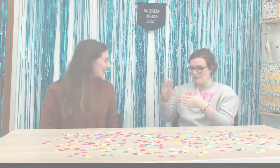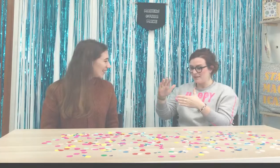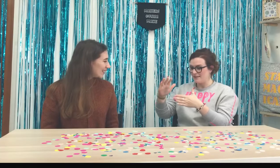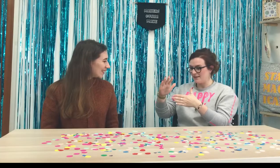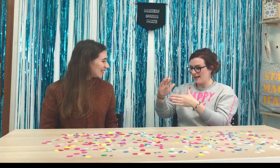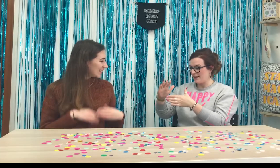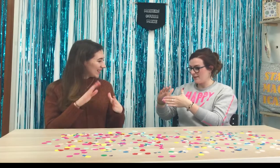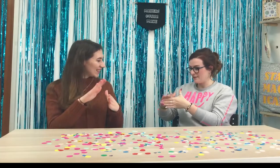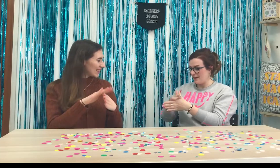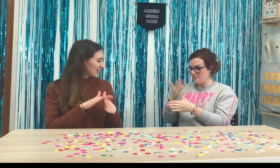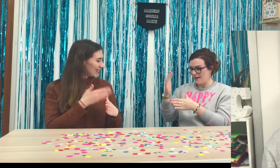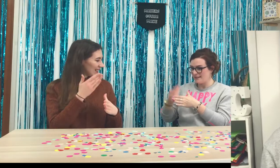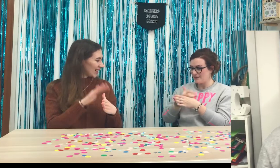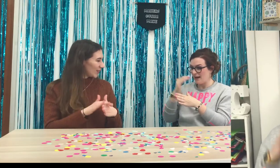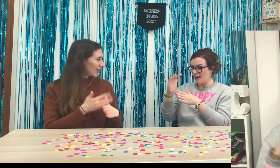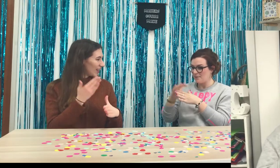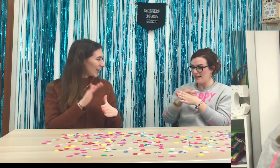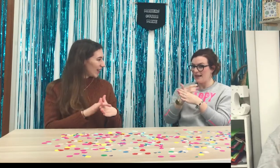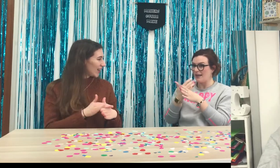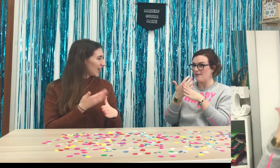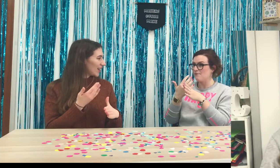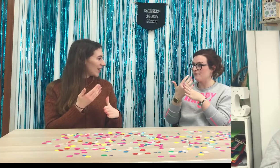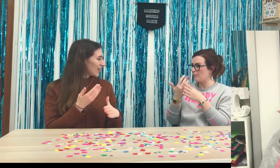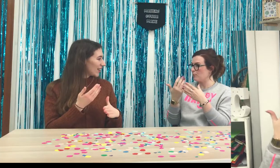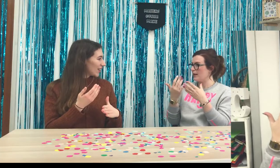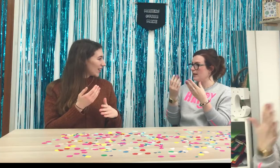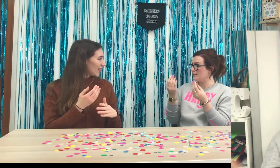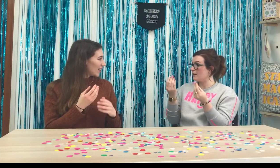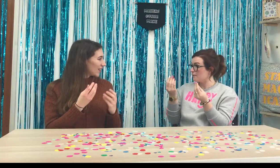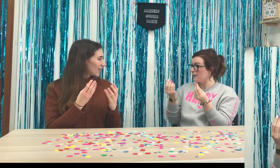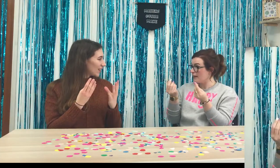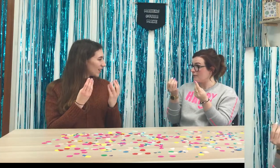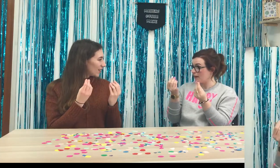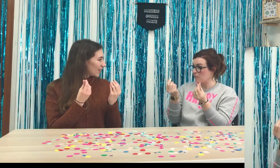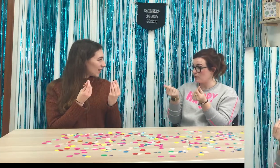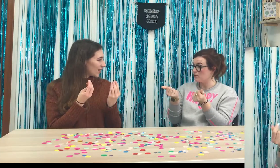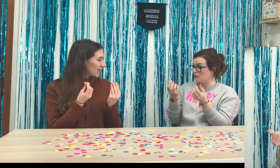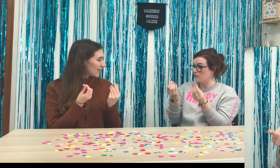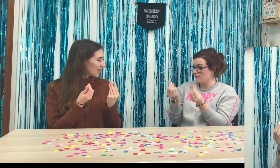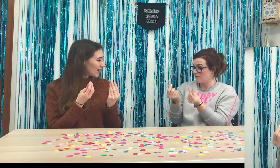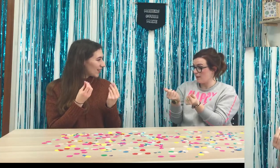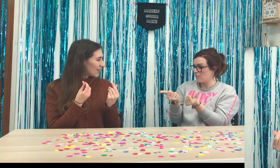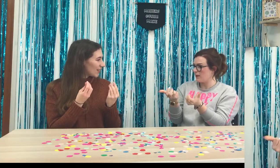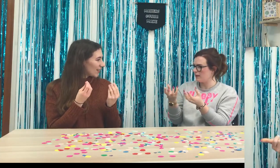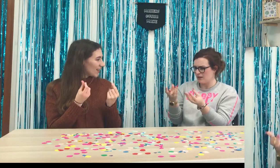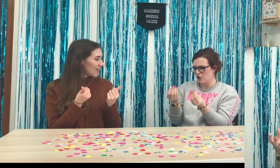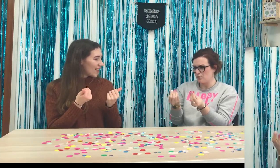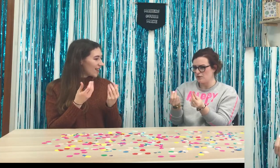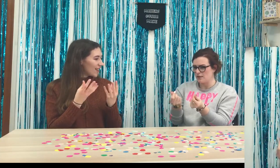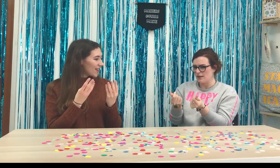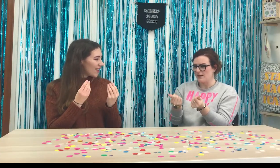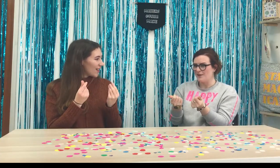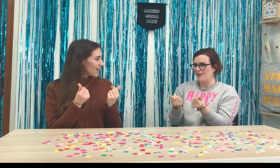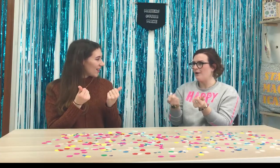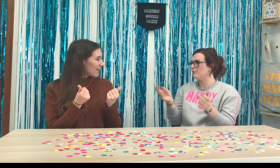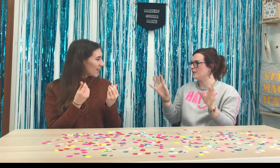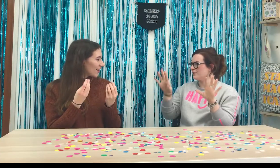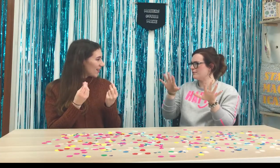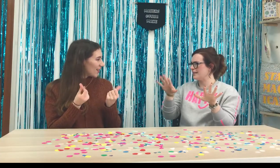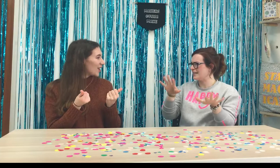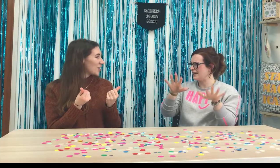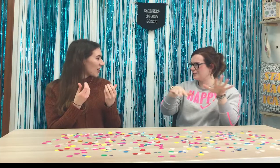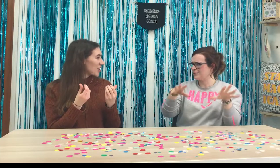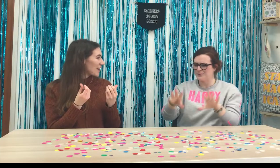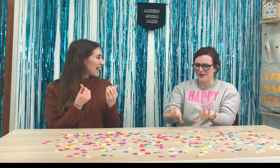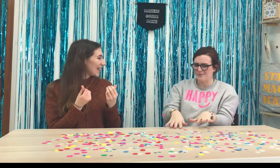Sign for happy, so yeah, it goes up your hand, so happy, and then fabric is like feeling fabric, so it's just fabric, like you would. I'm one of